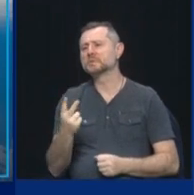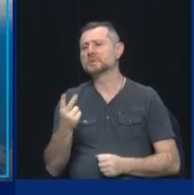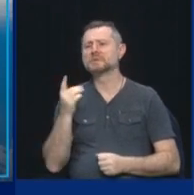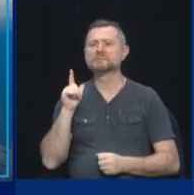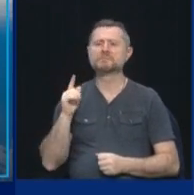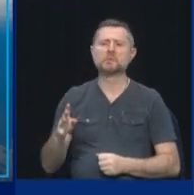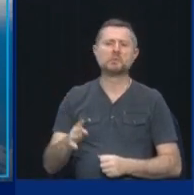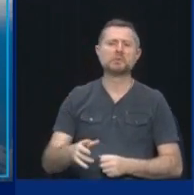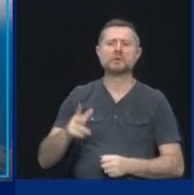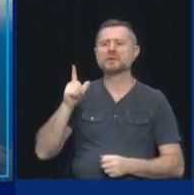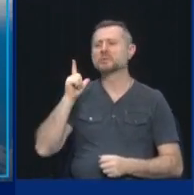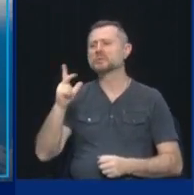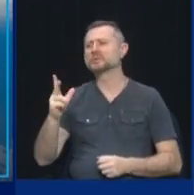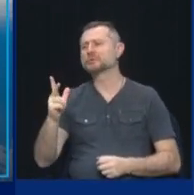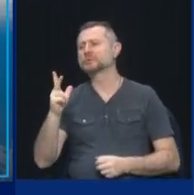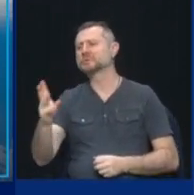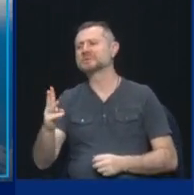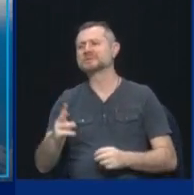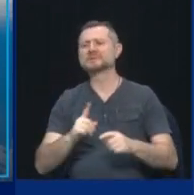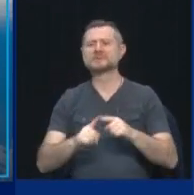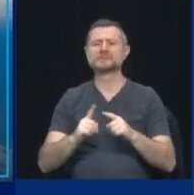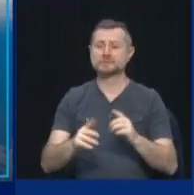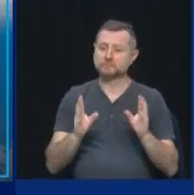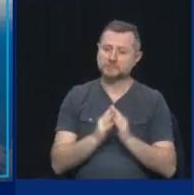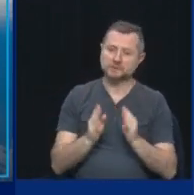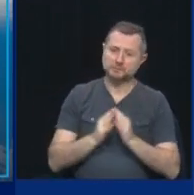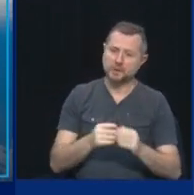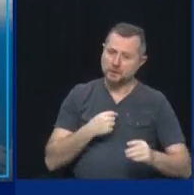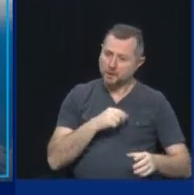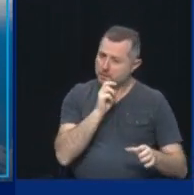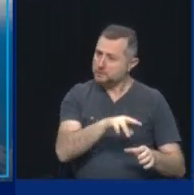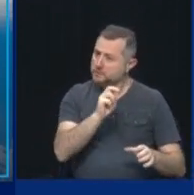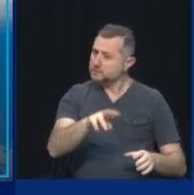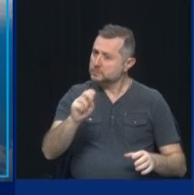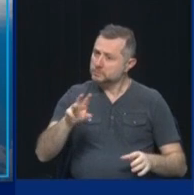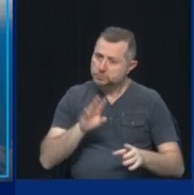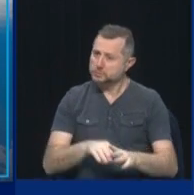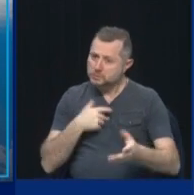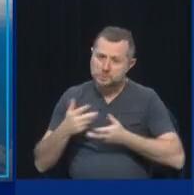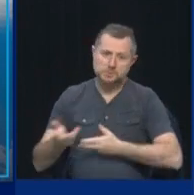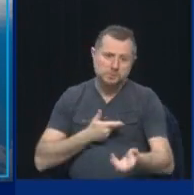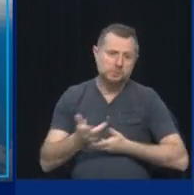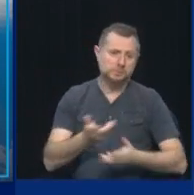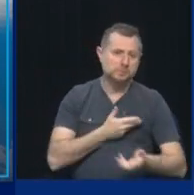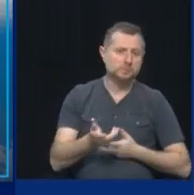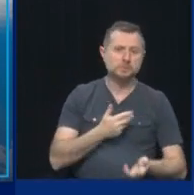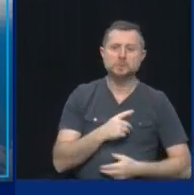I have participated in, hundreds of meetings,